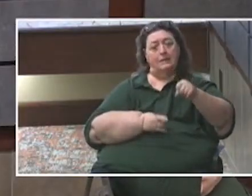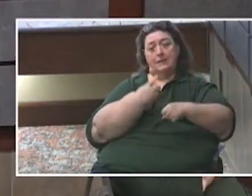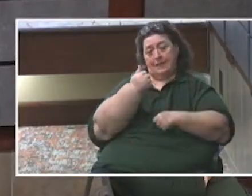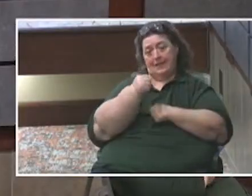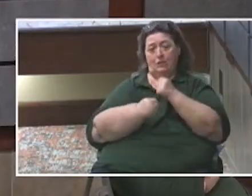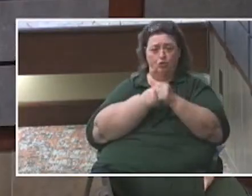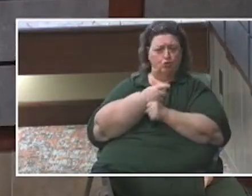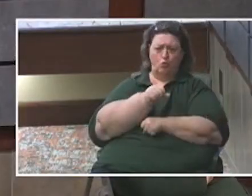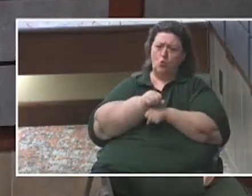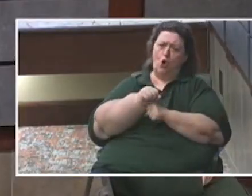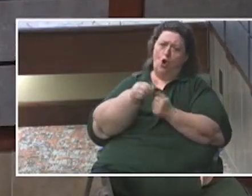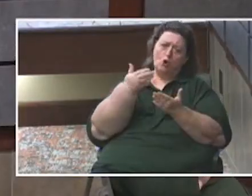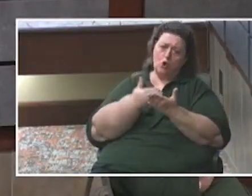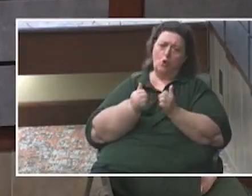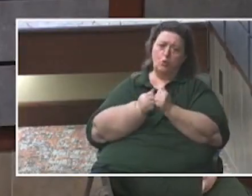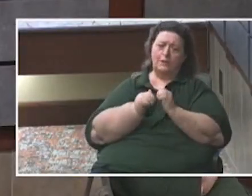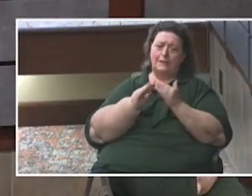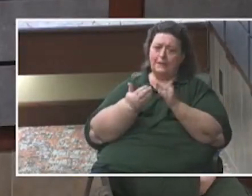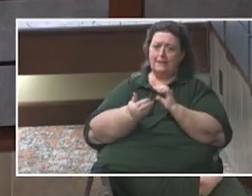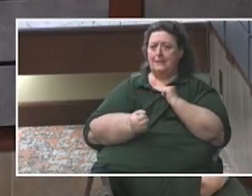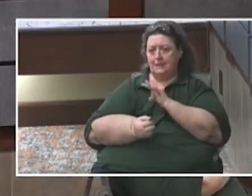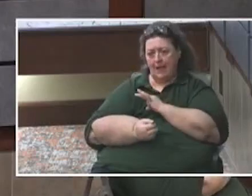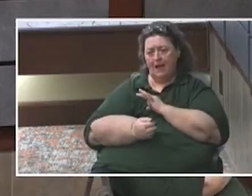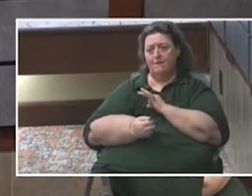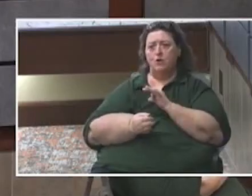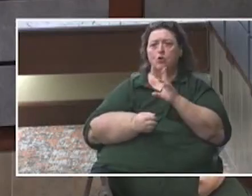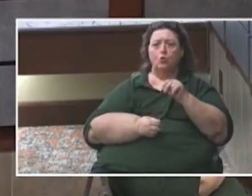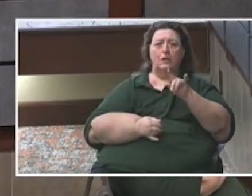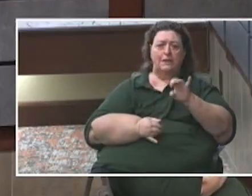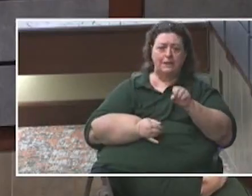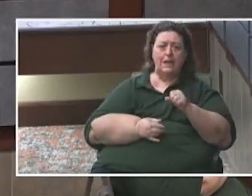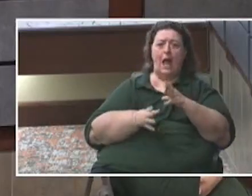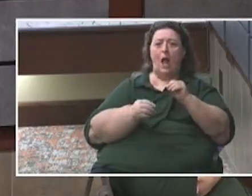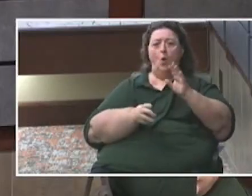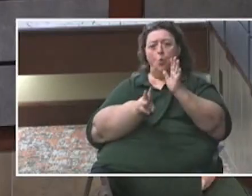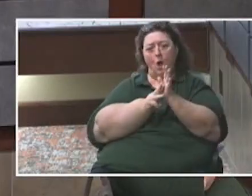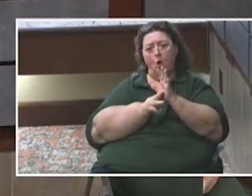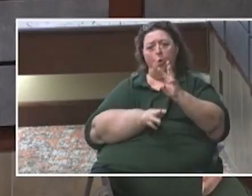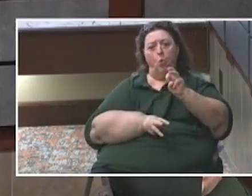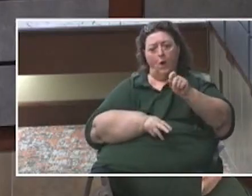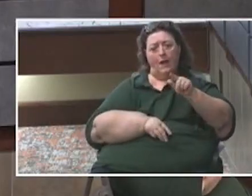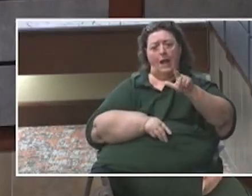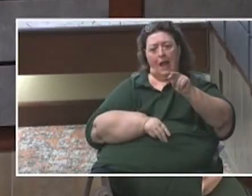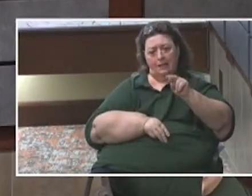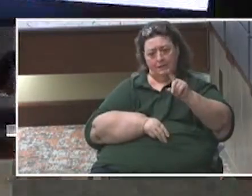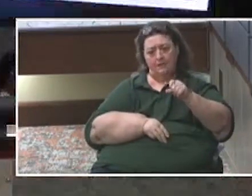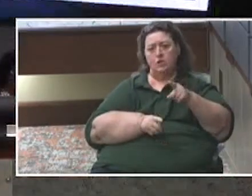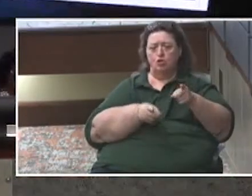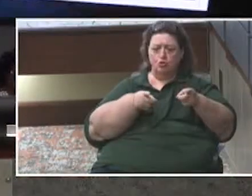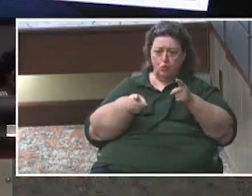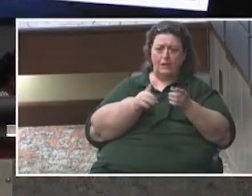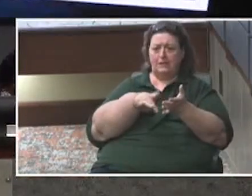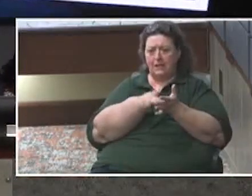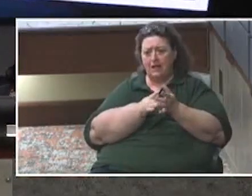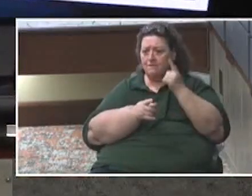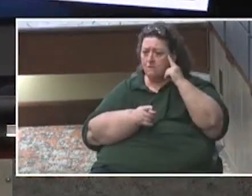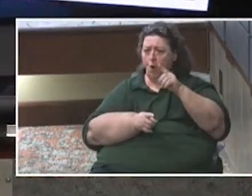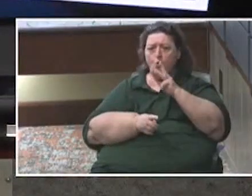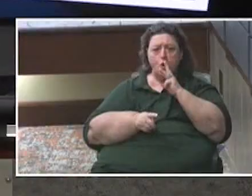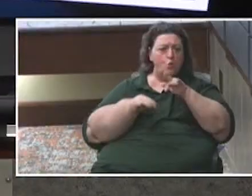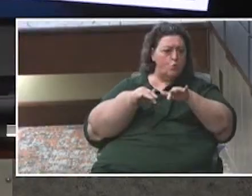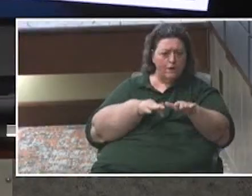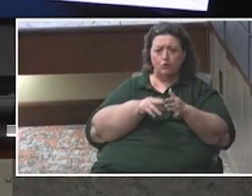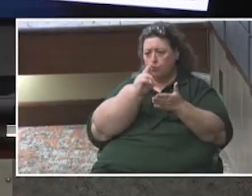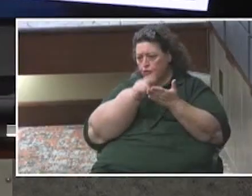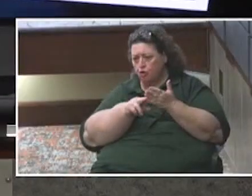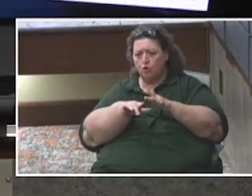Doyle worked closely with city staff and water utilities and the Lake Waco wetlands. In his prior roles as the Director of Centers for Reservoir and Aquatic Systems Research